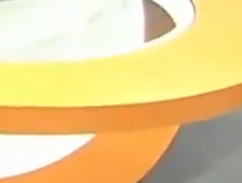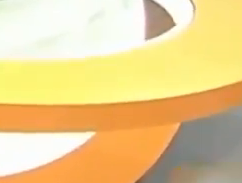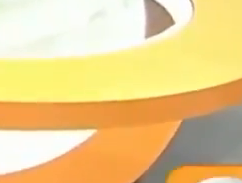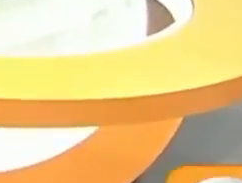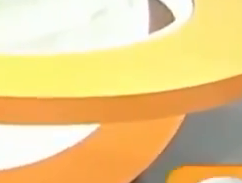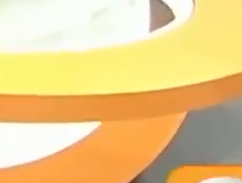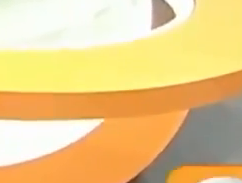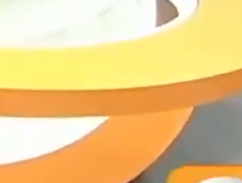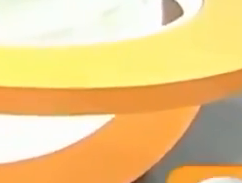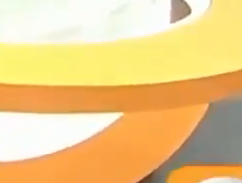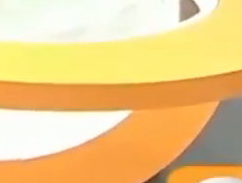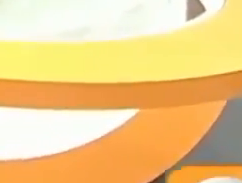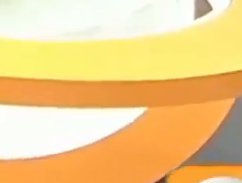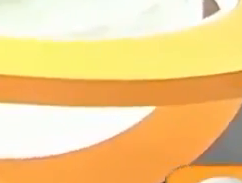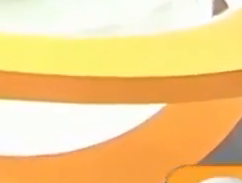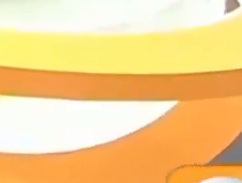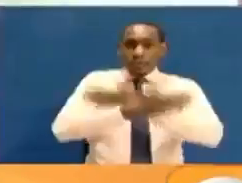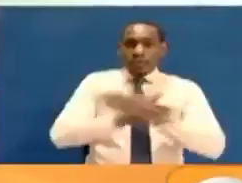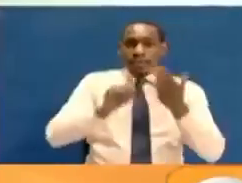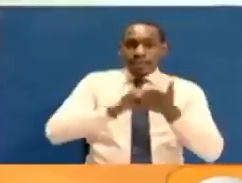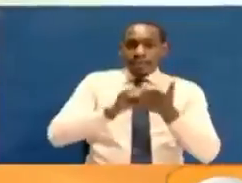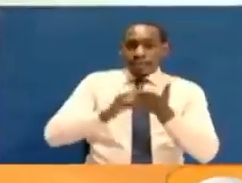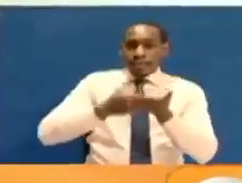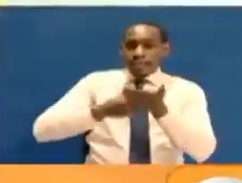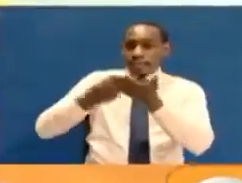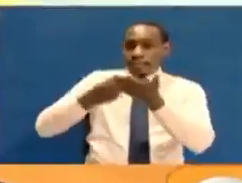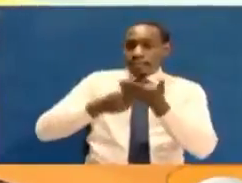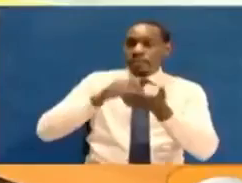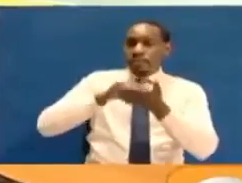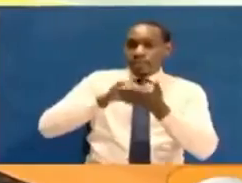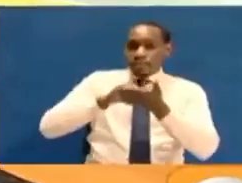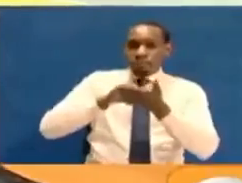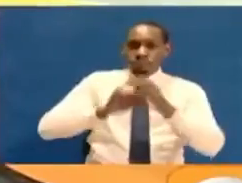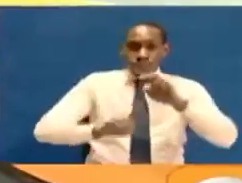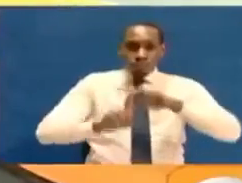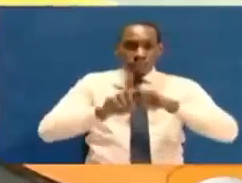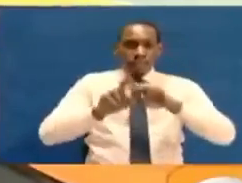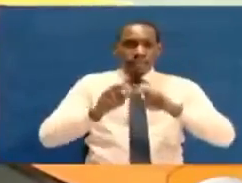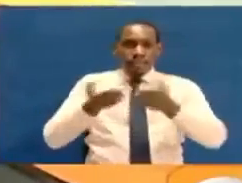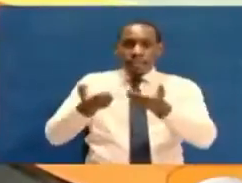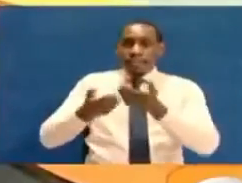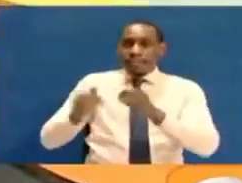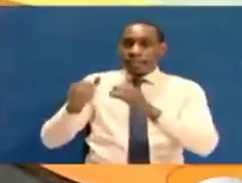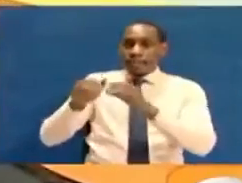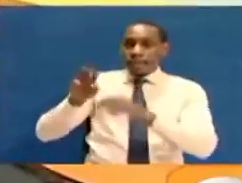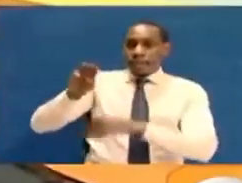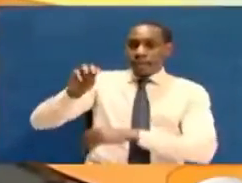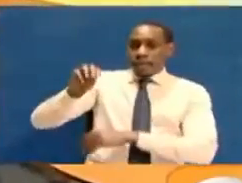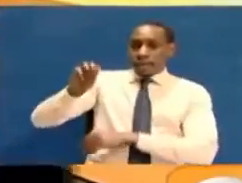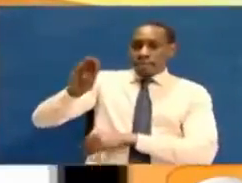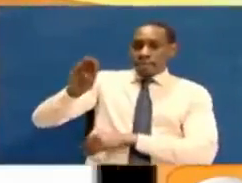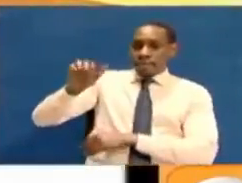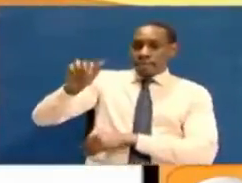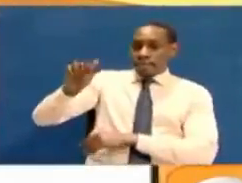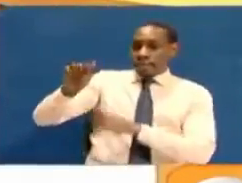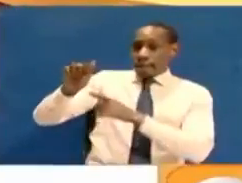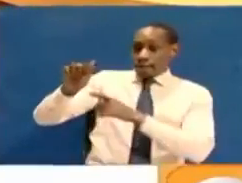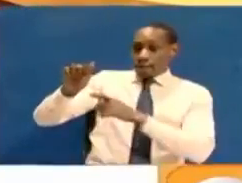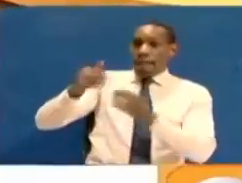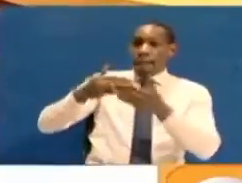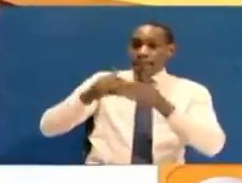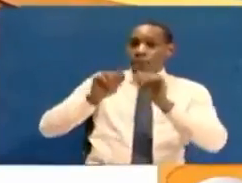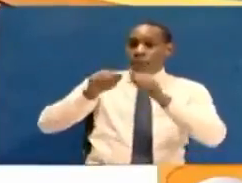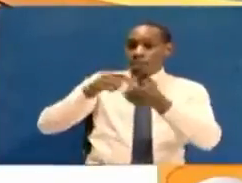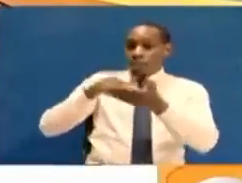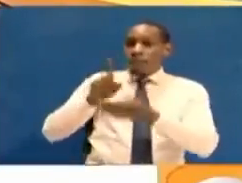to our explainer. Tonight, it's the debate that has been caused by the demands by the members of County Assembly before they